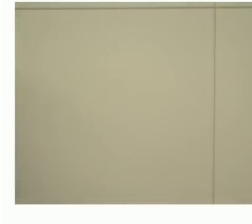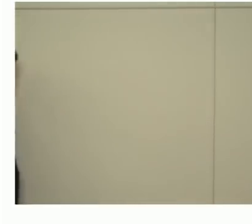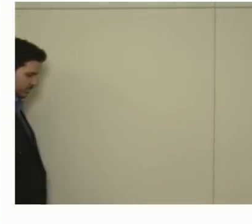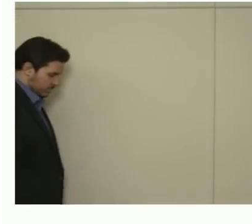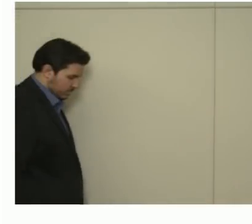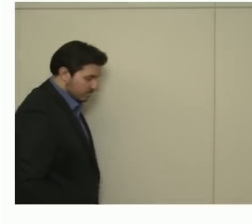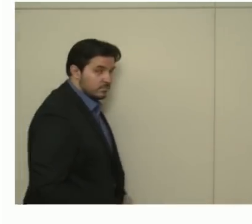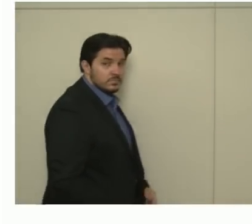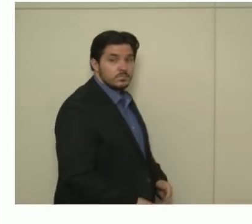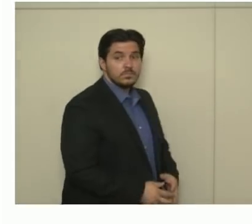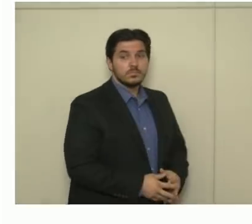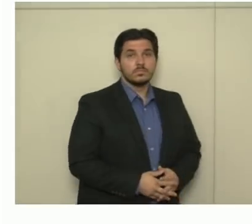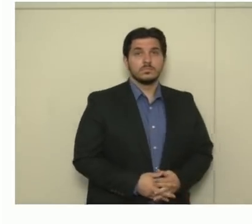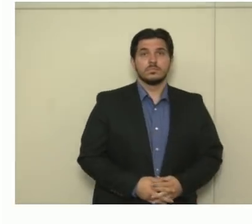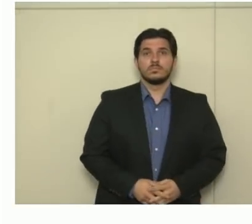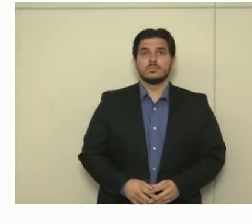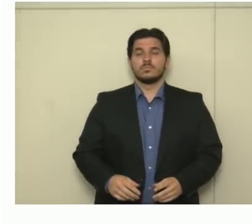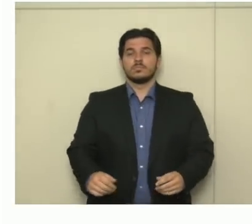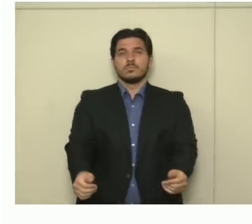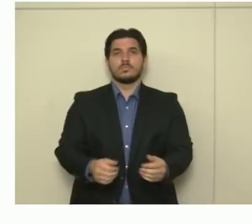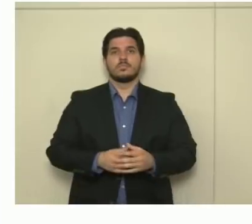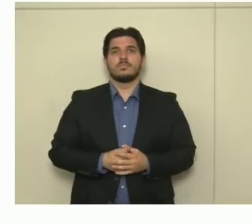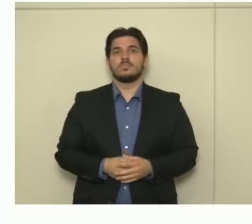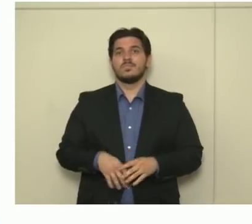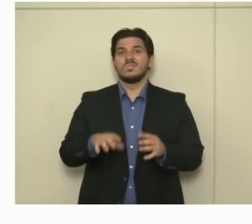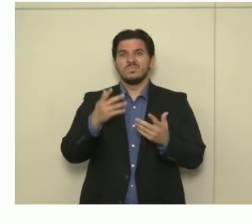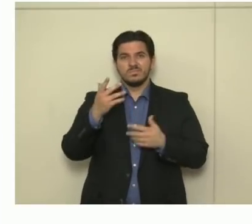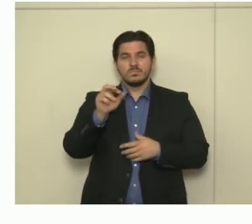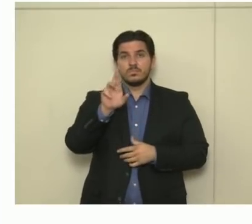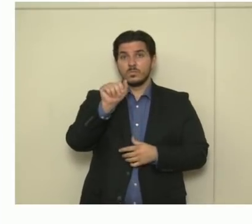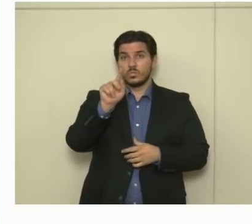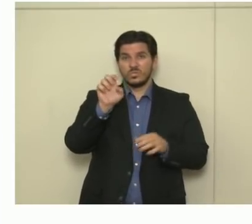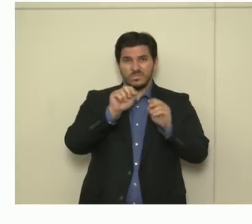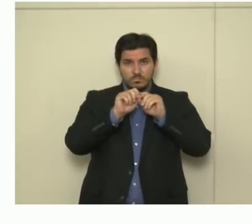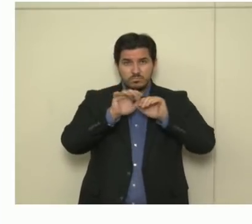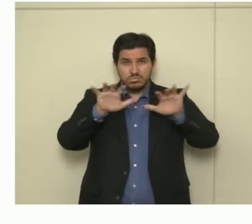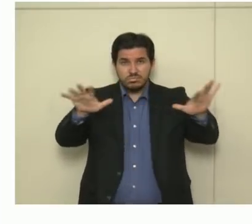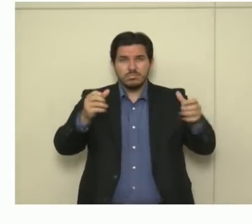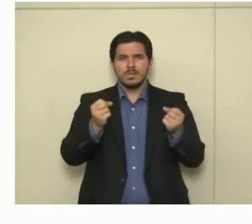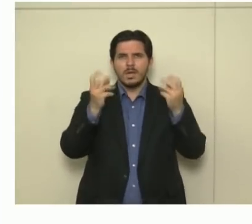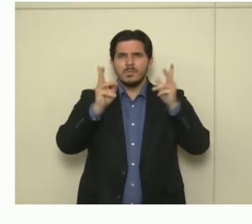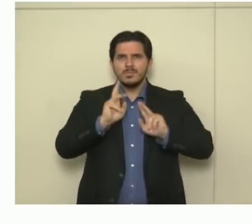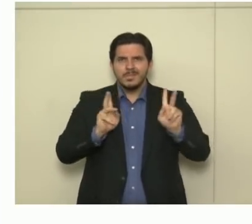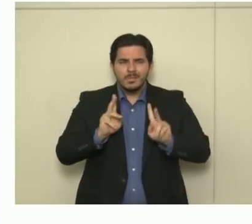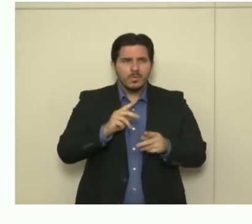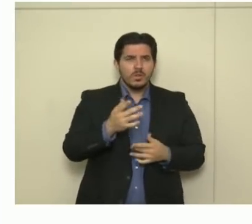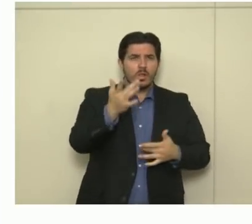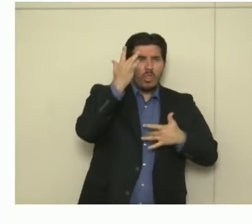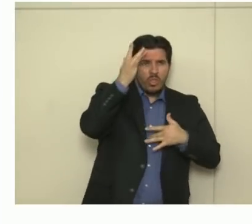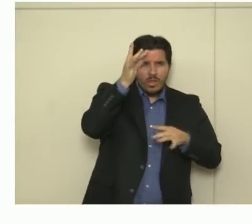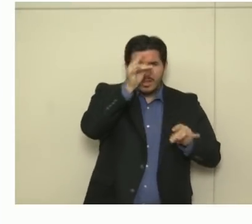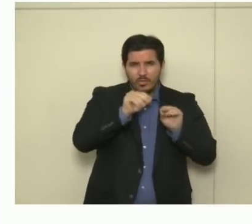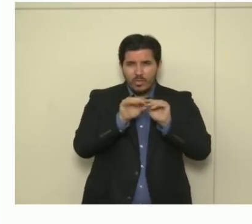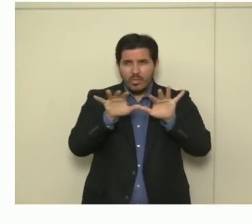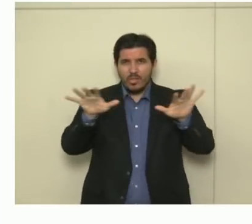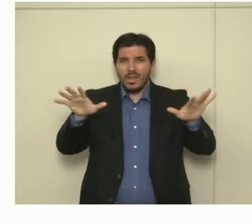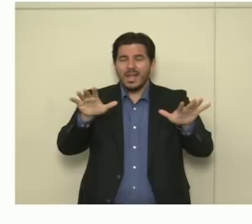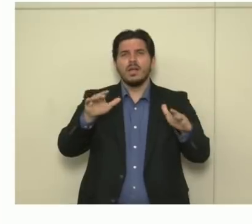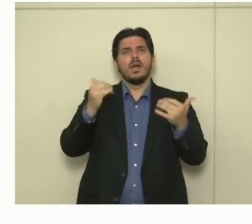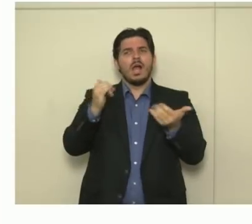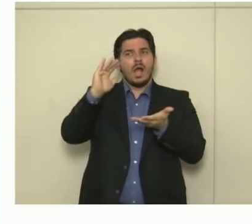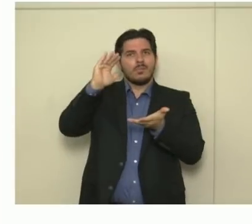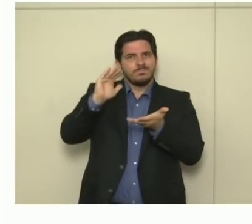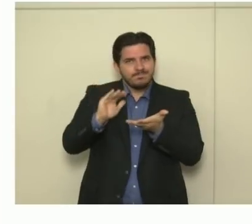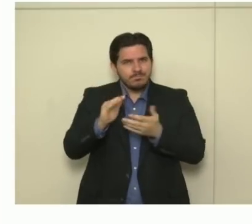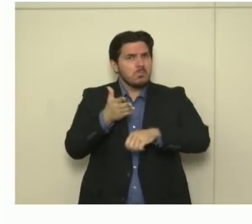is stable. It's below 1, which means each person who gets COVID is actually infecting one person less than one